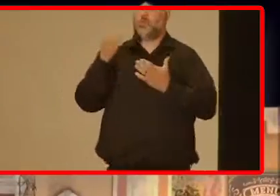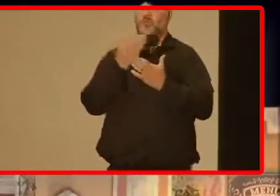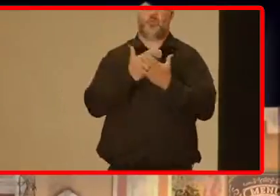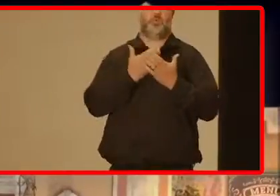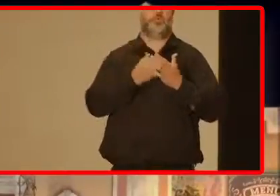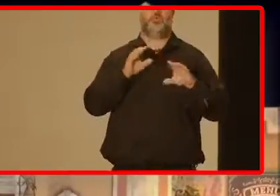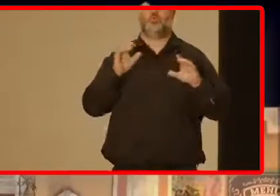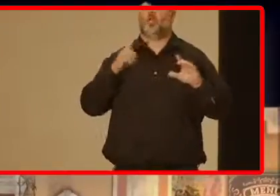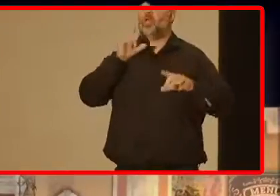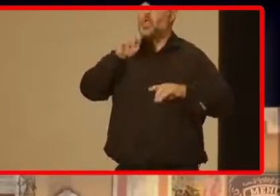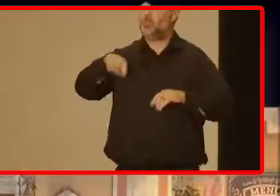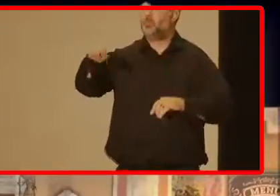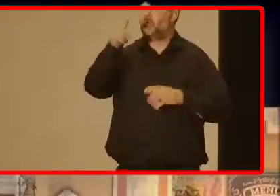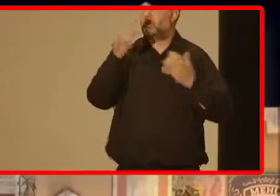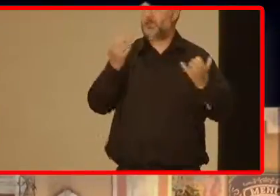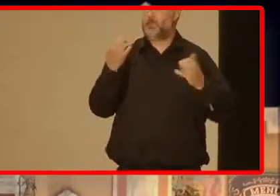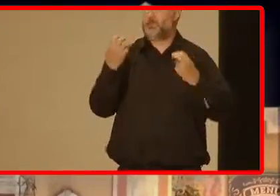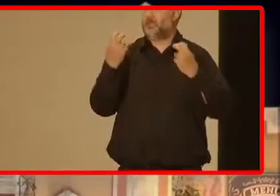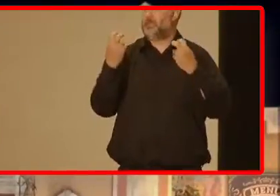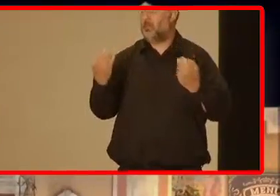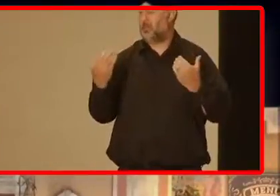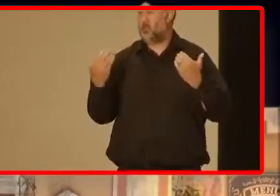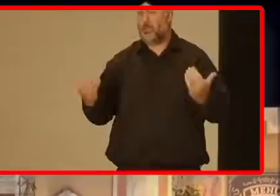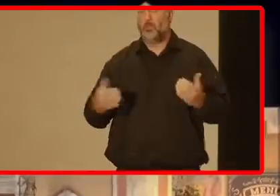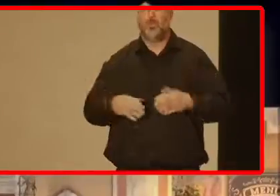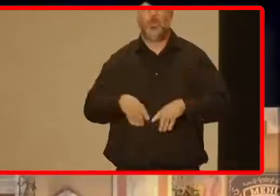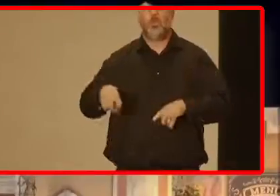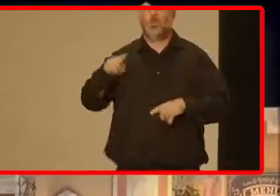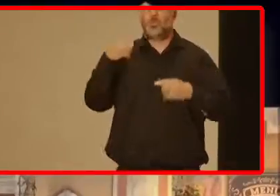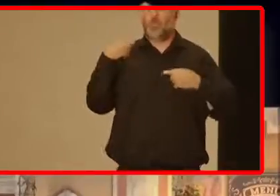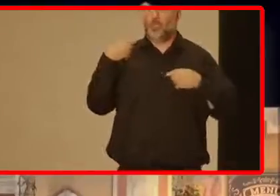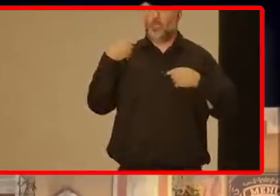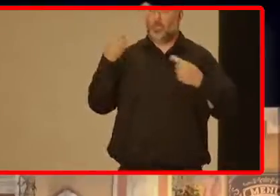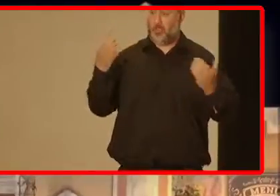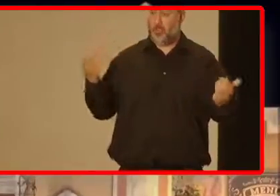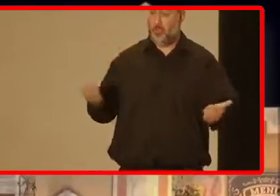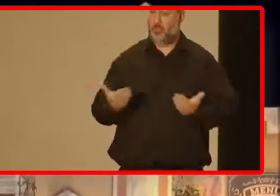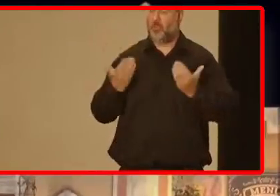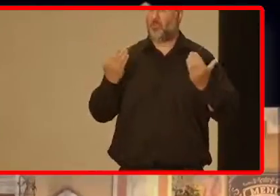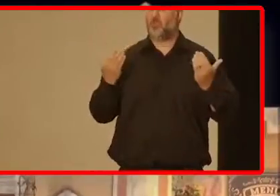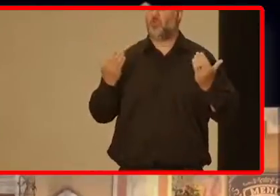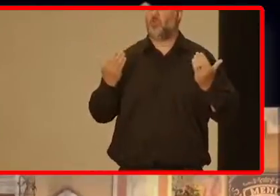So I'm going to ask you all now to sit down. Now, if you've been here